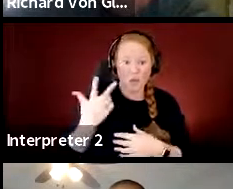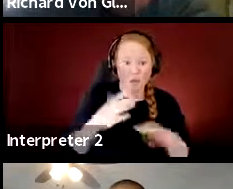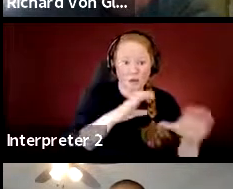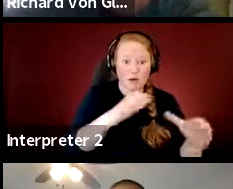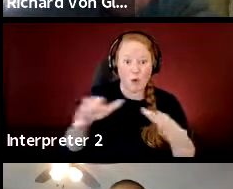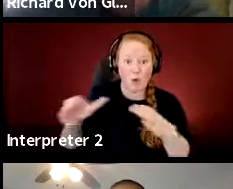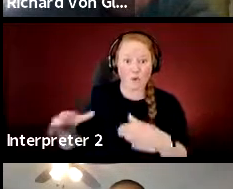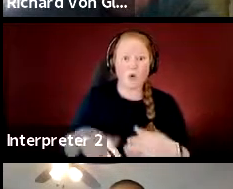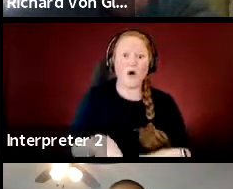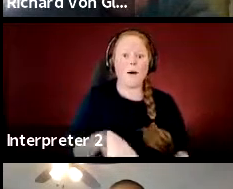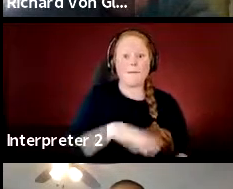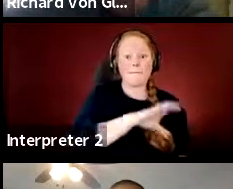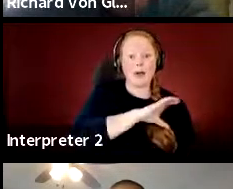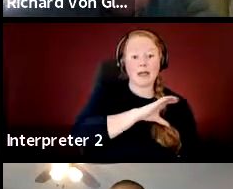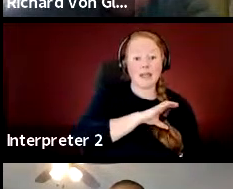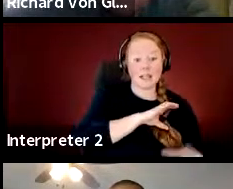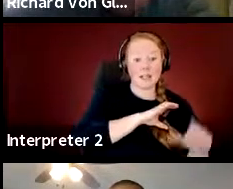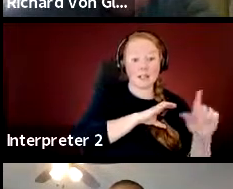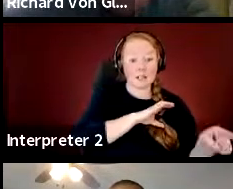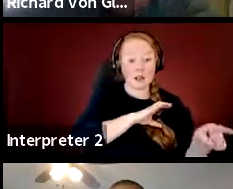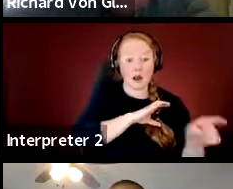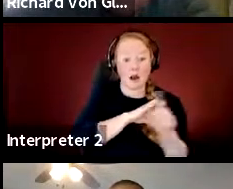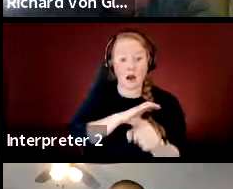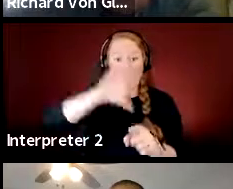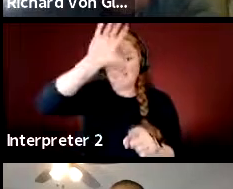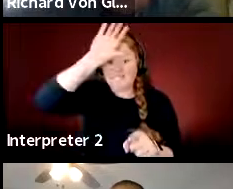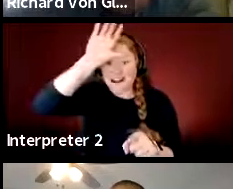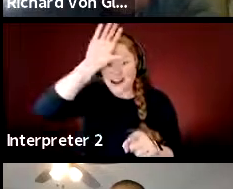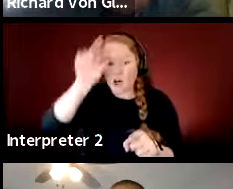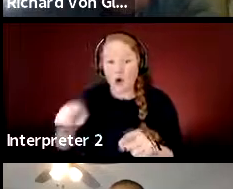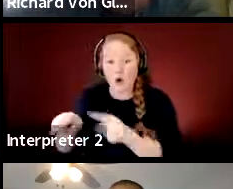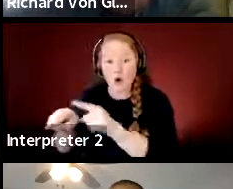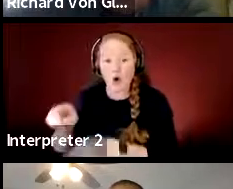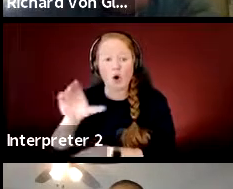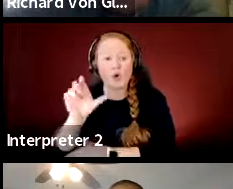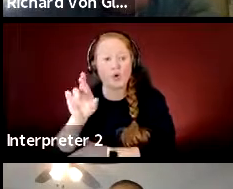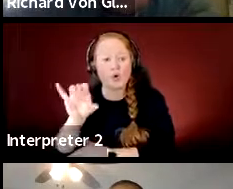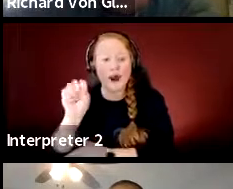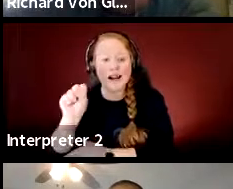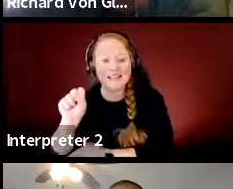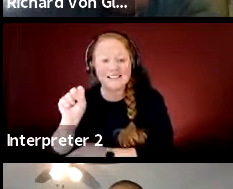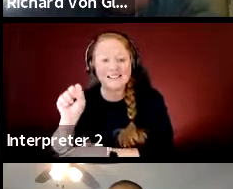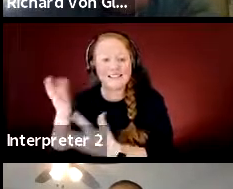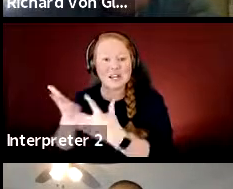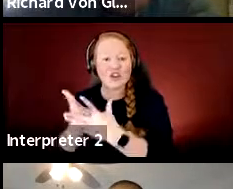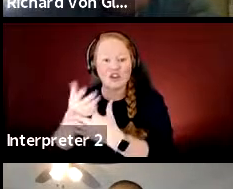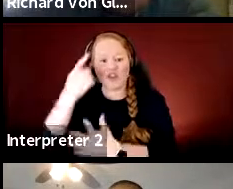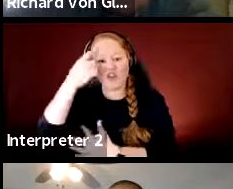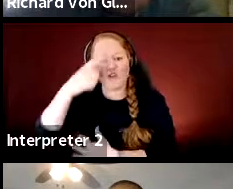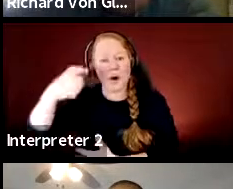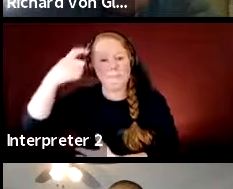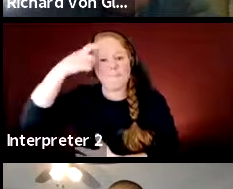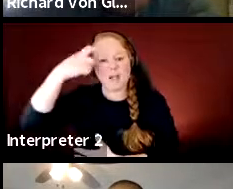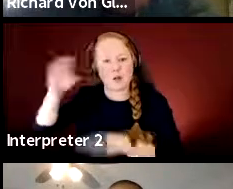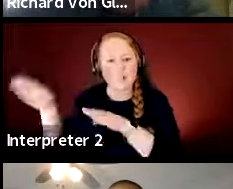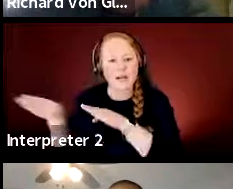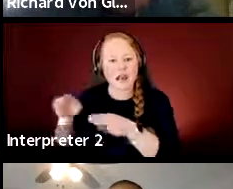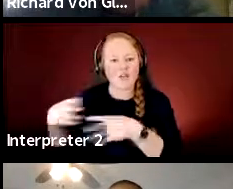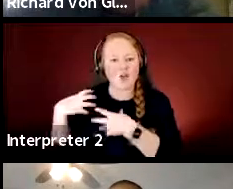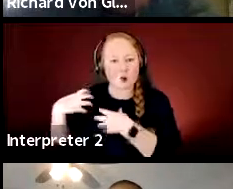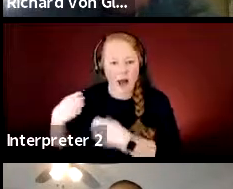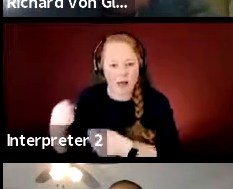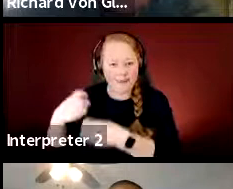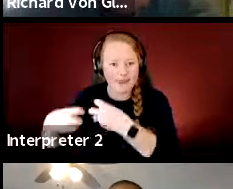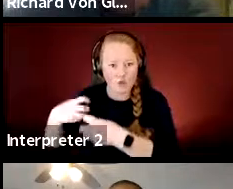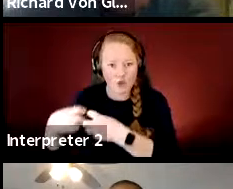police, fire, or to the crisis intervention team for mental and behavioral health issues. And so